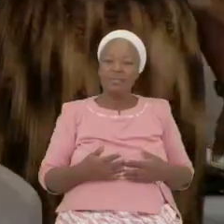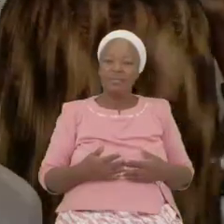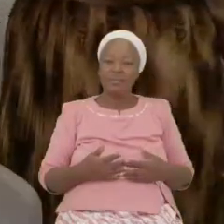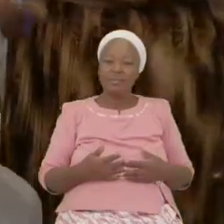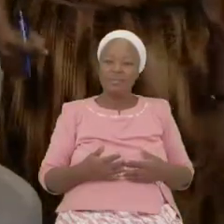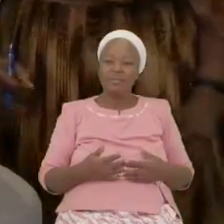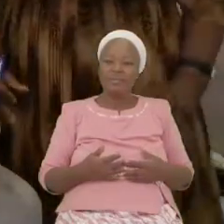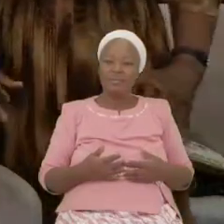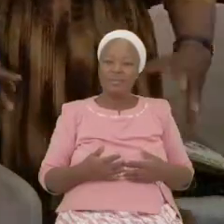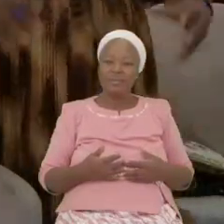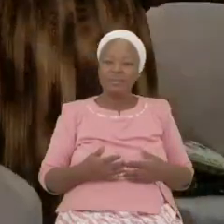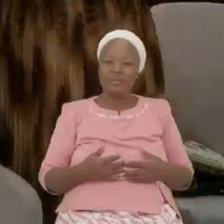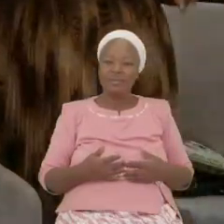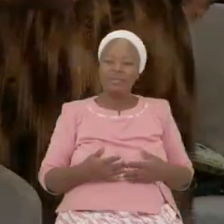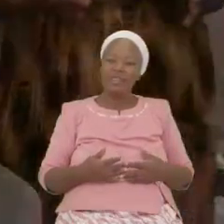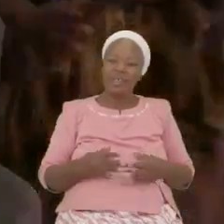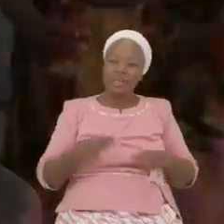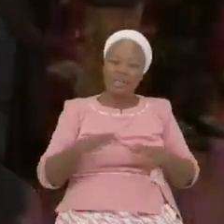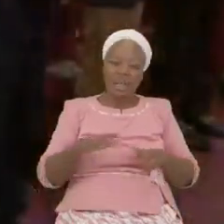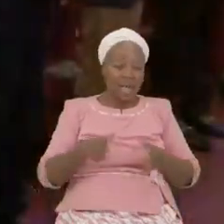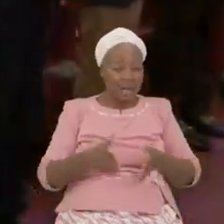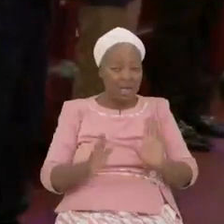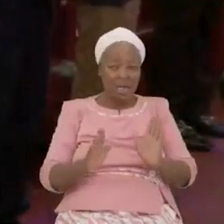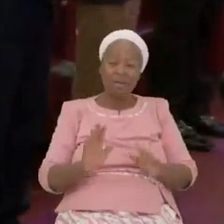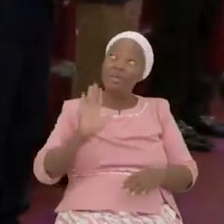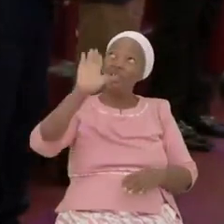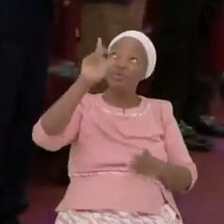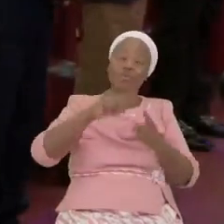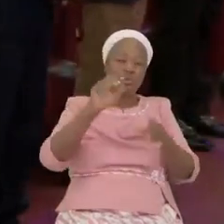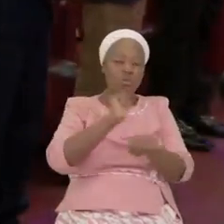Give him the chance to walk in your life. Don't give up.